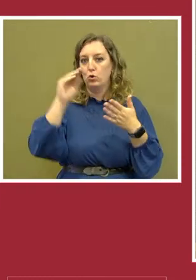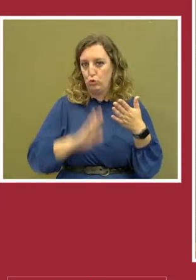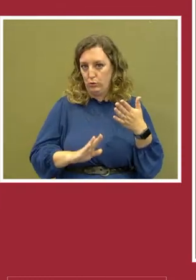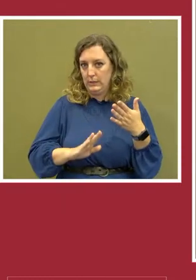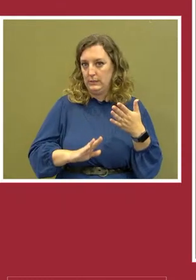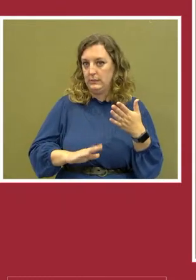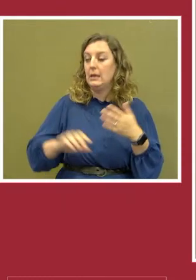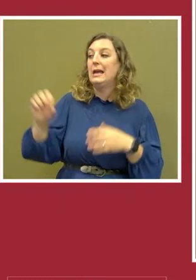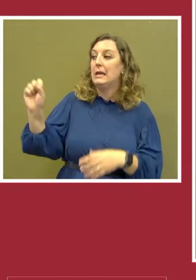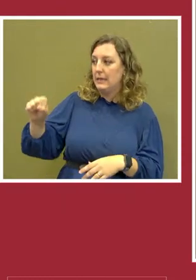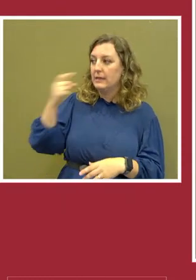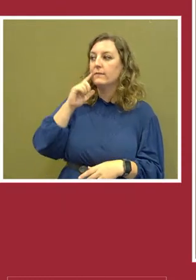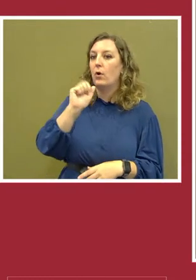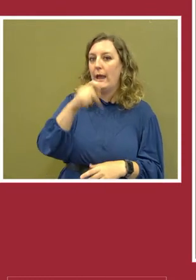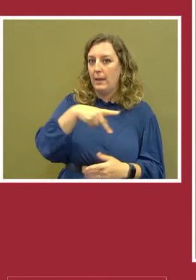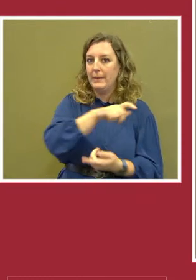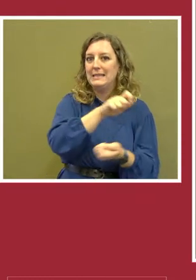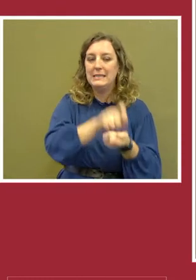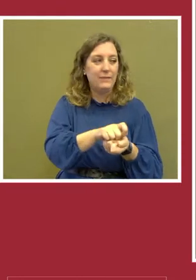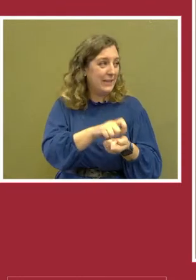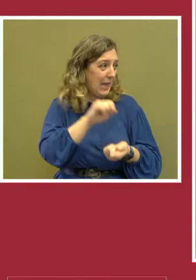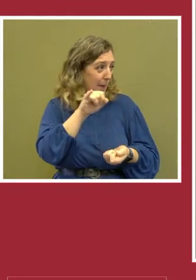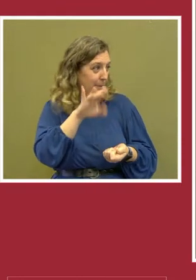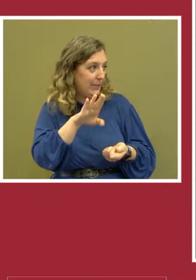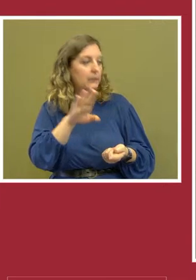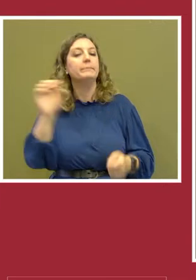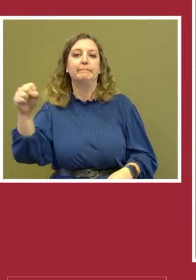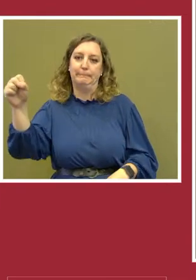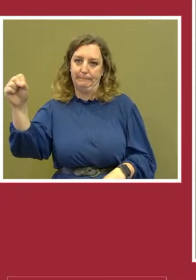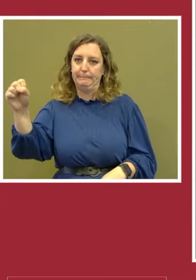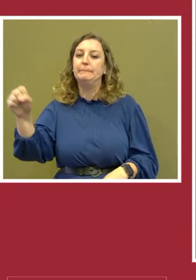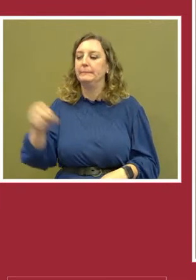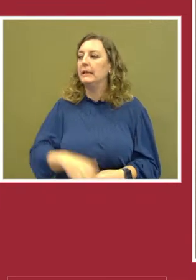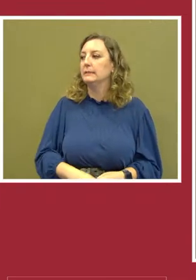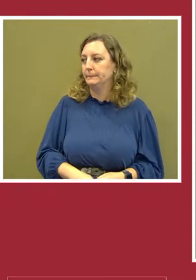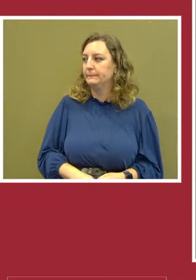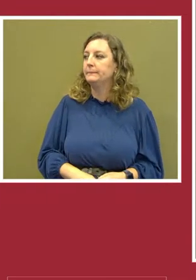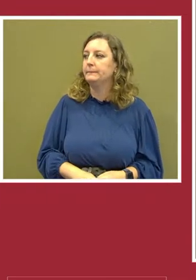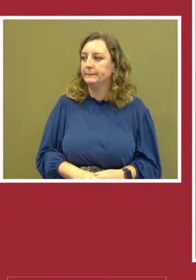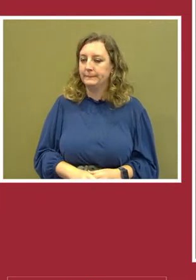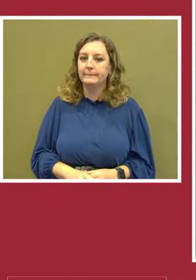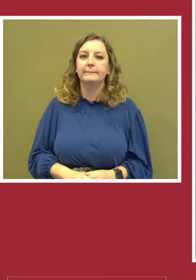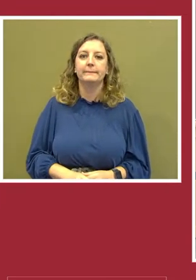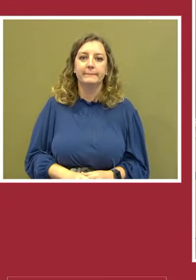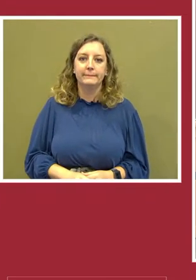income? Yes, we do for AP specifically. IB, Paul? Yep. Yes, we do.